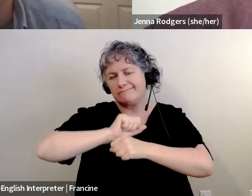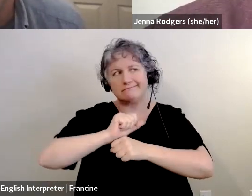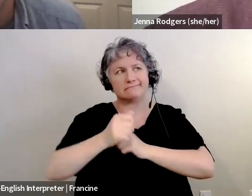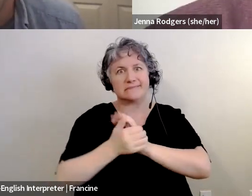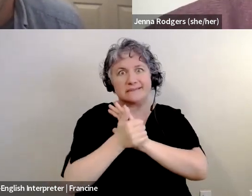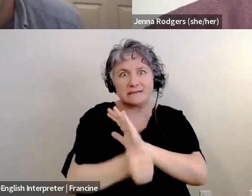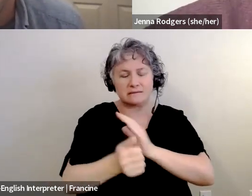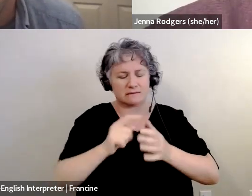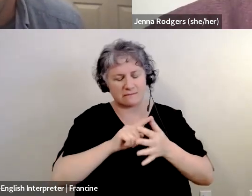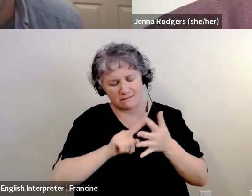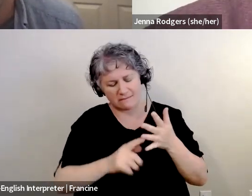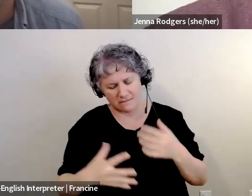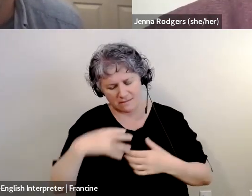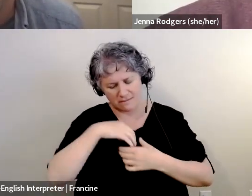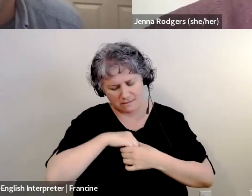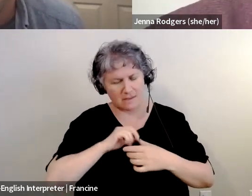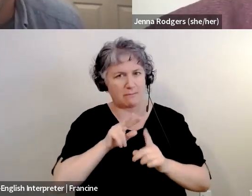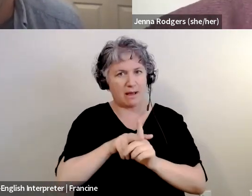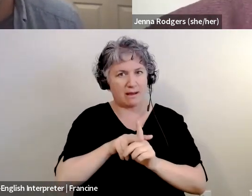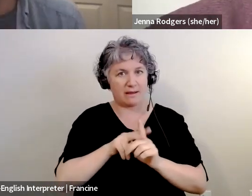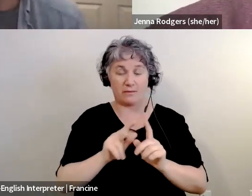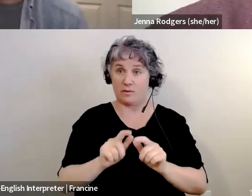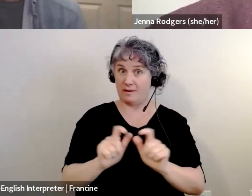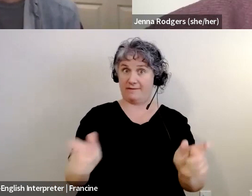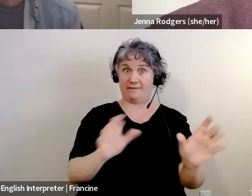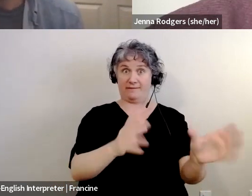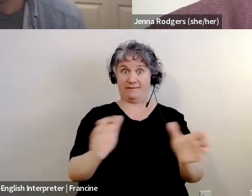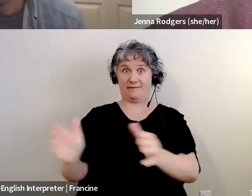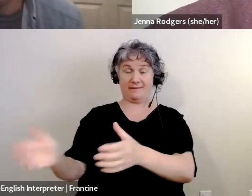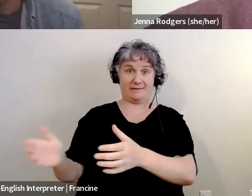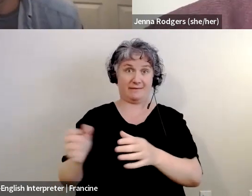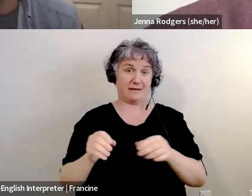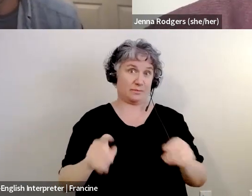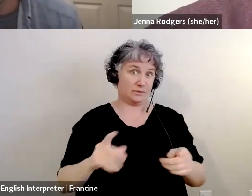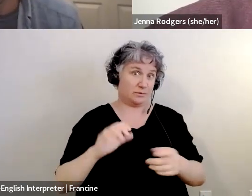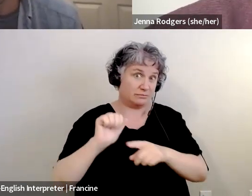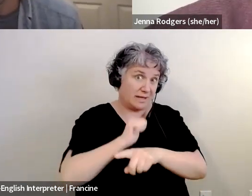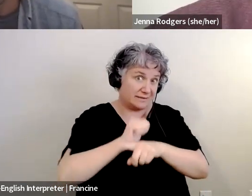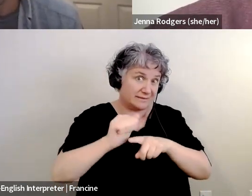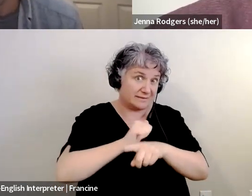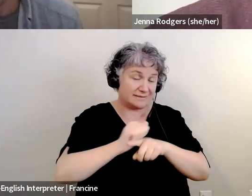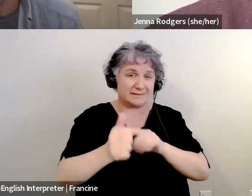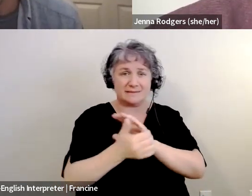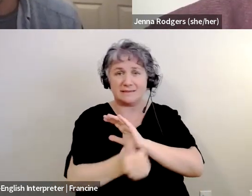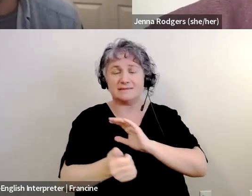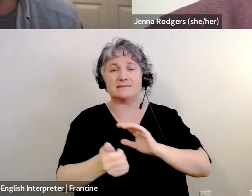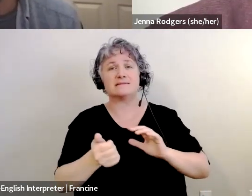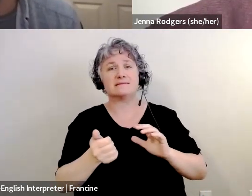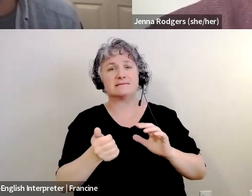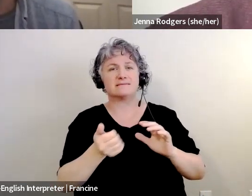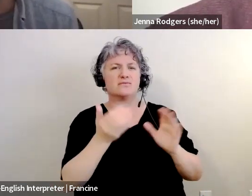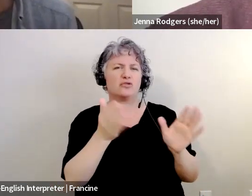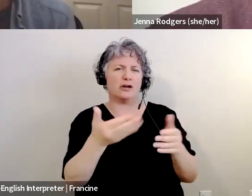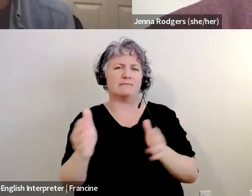apply. We'll give you an opportunity to practice those skills in breakout rooms before we move on to a conclusion,